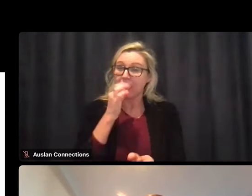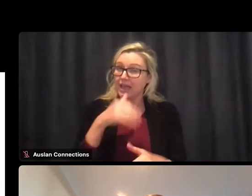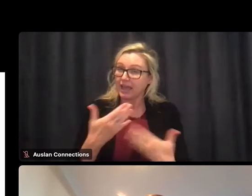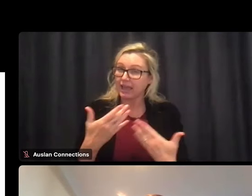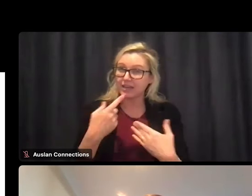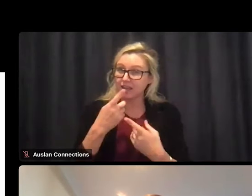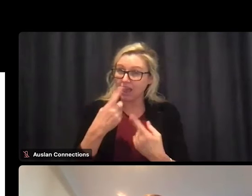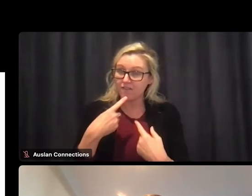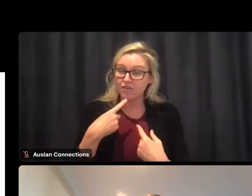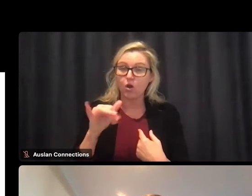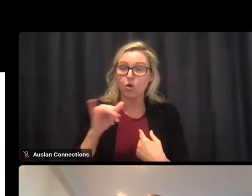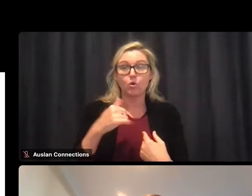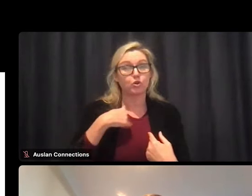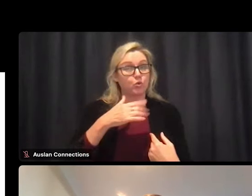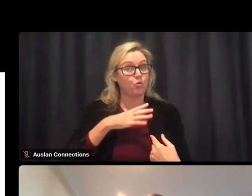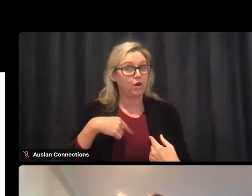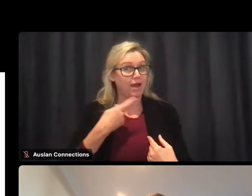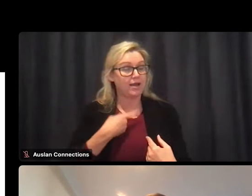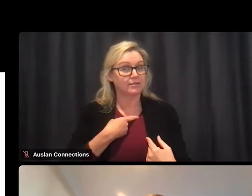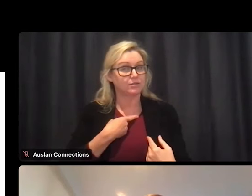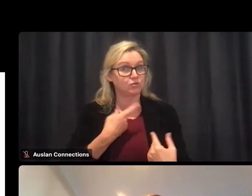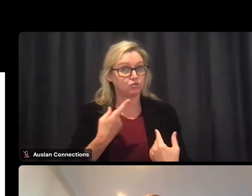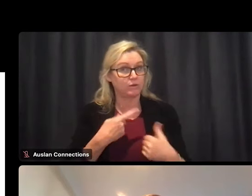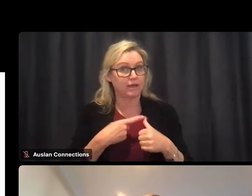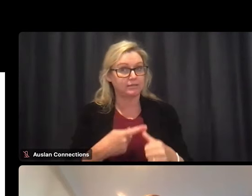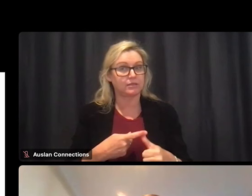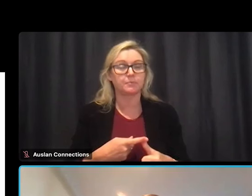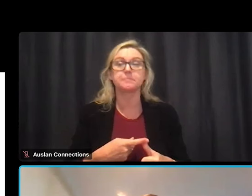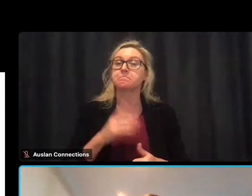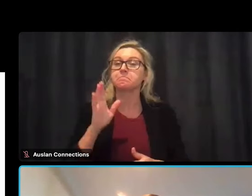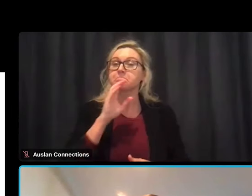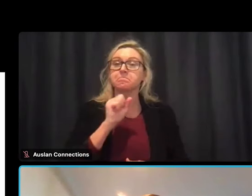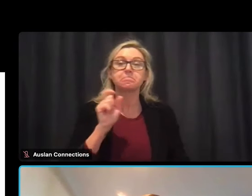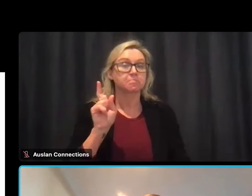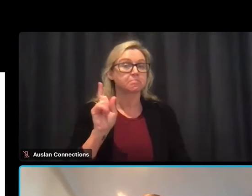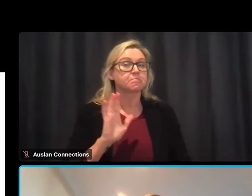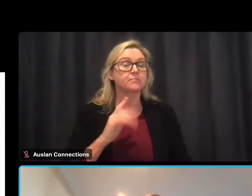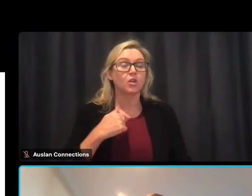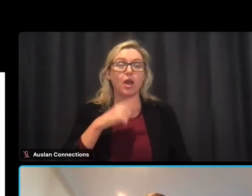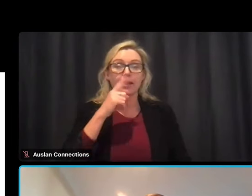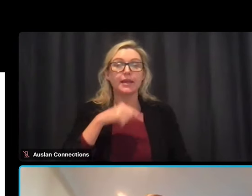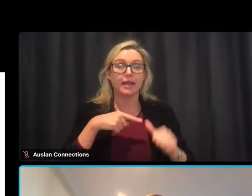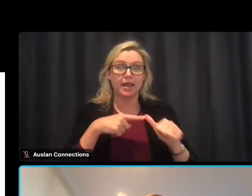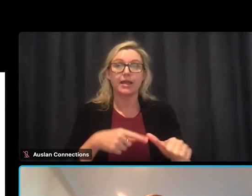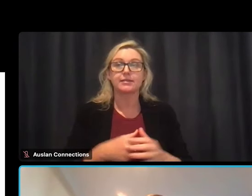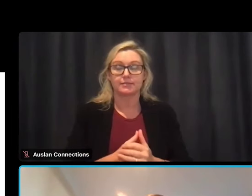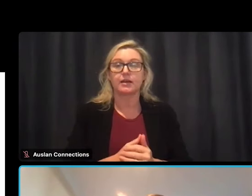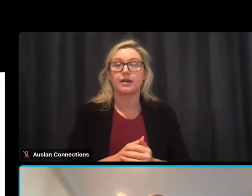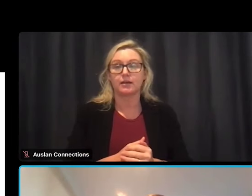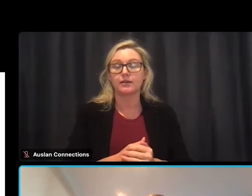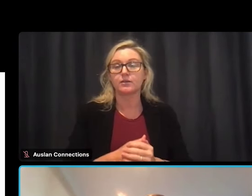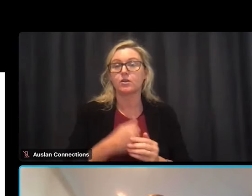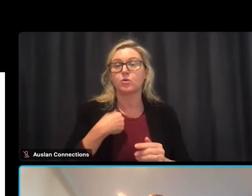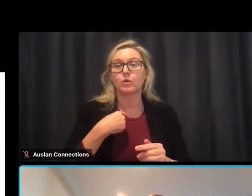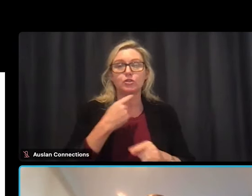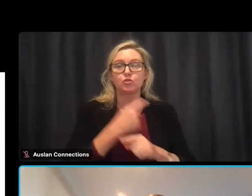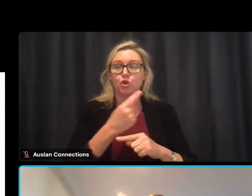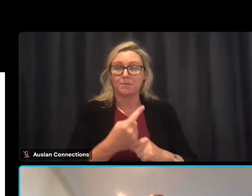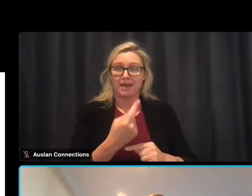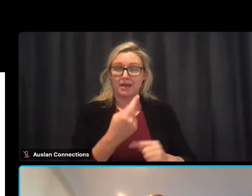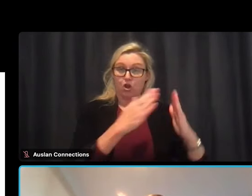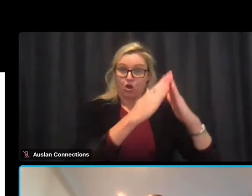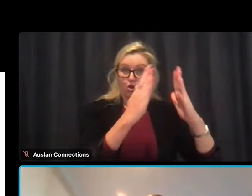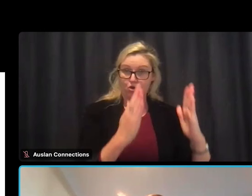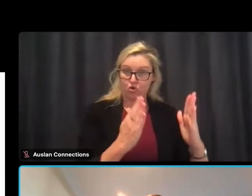that one for us, or would you like us to take that question? No, I have some advice. Again, we'll be touching on Wonderful. this when we look at the individual homes,